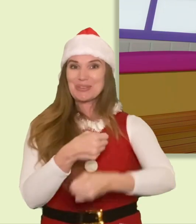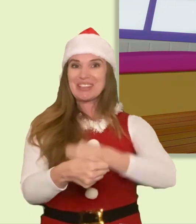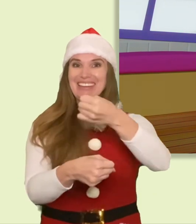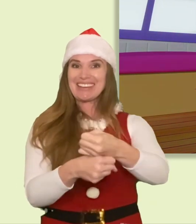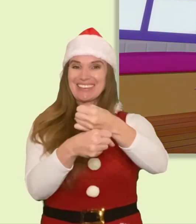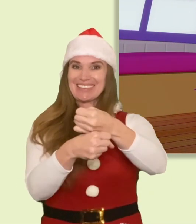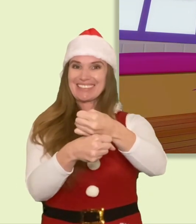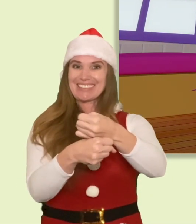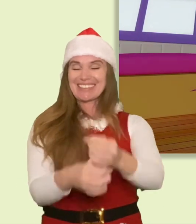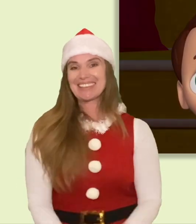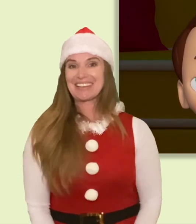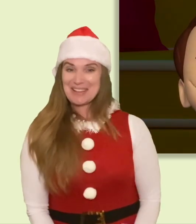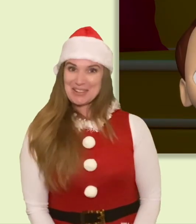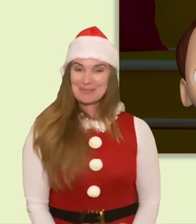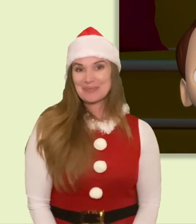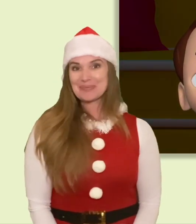New Year.